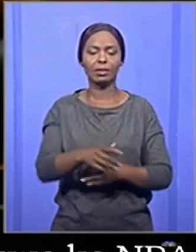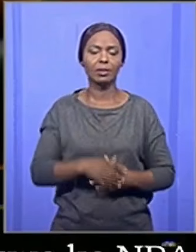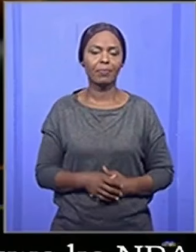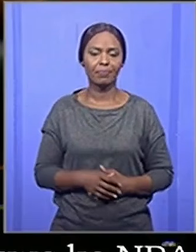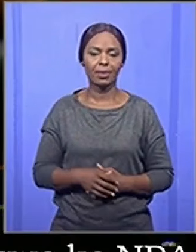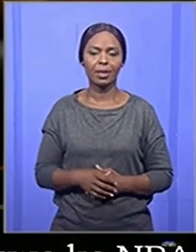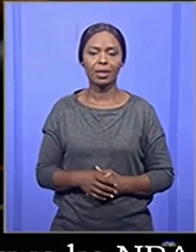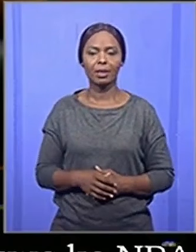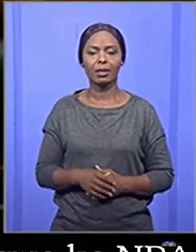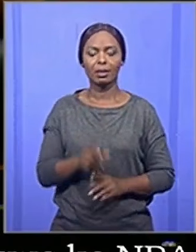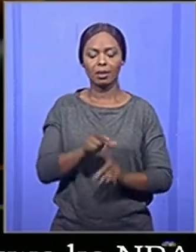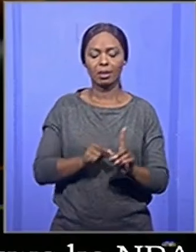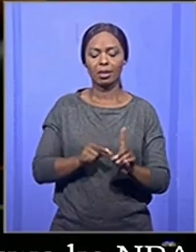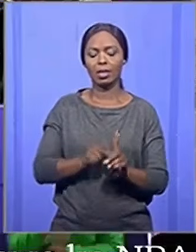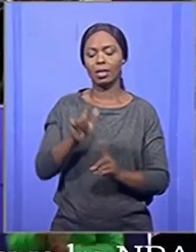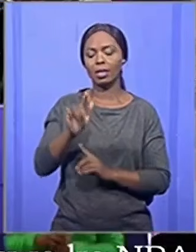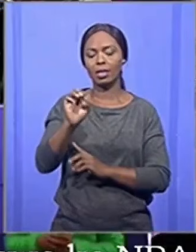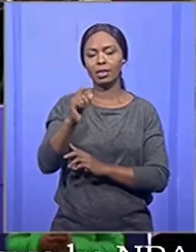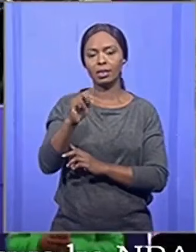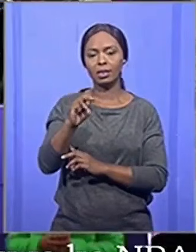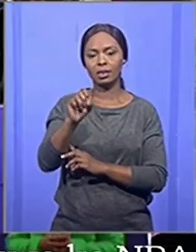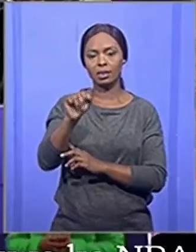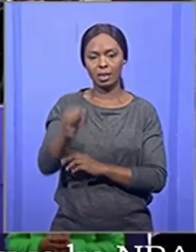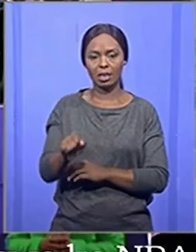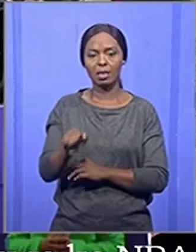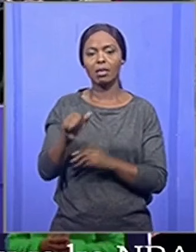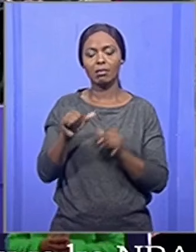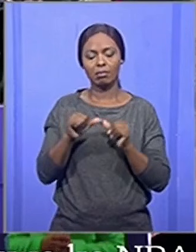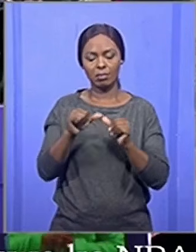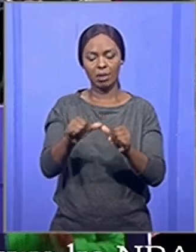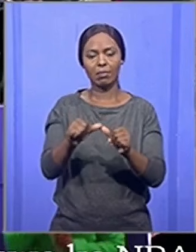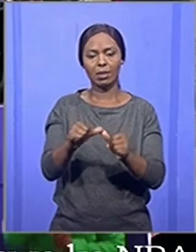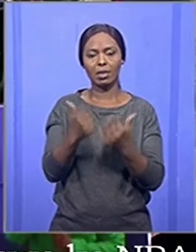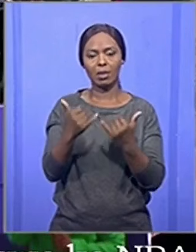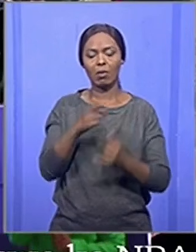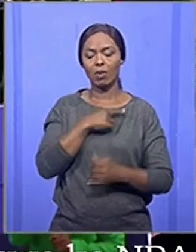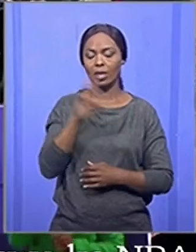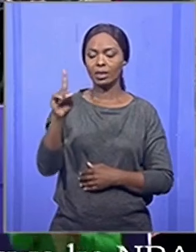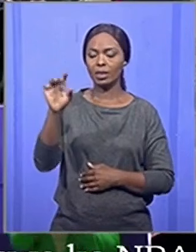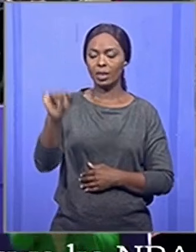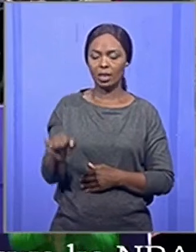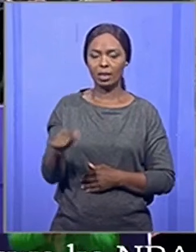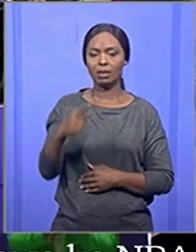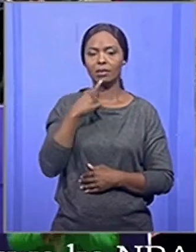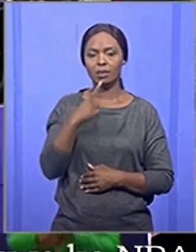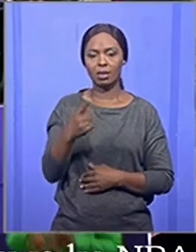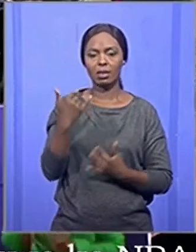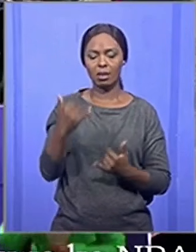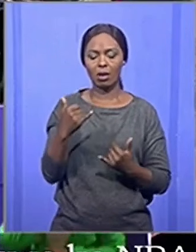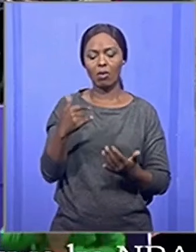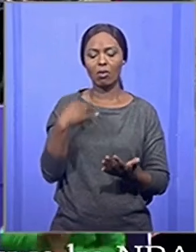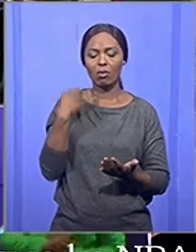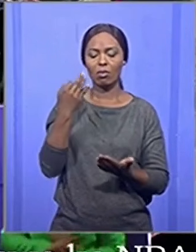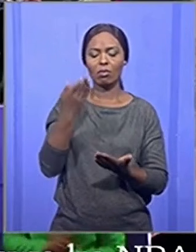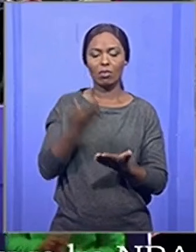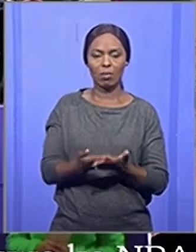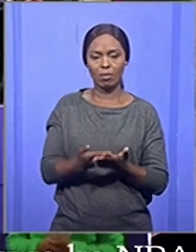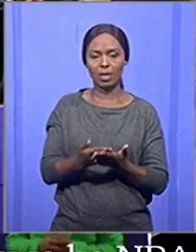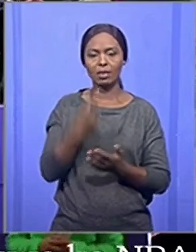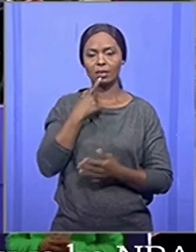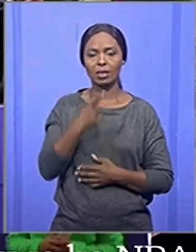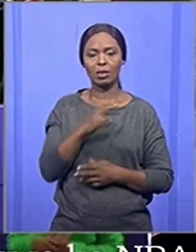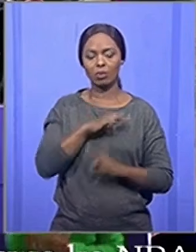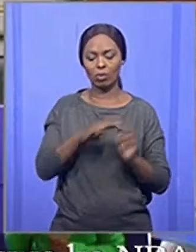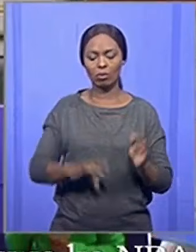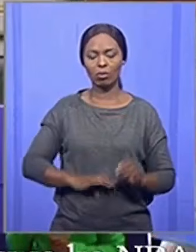le Tjhesa Tsenudi o tla tswa tshwere marapo a tsamaiso ya Parlamente ka mora hore DA e teke mohato wa semmuso o hloka tshepo ho motsamaisi